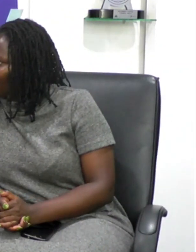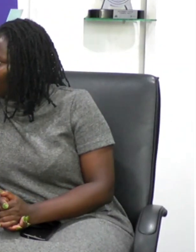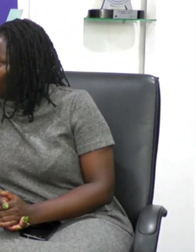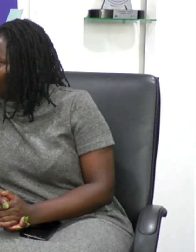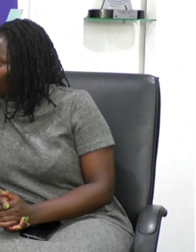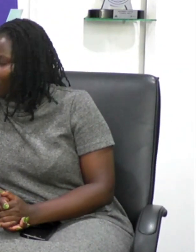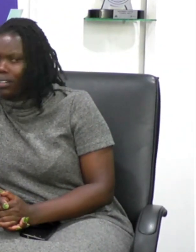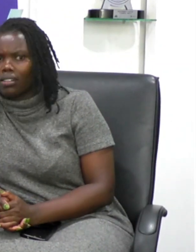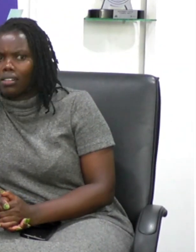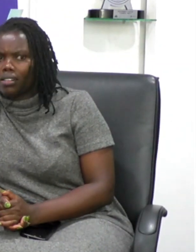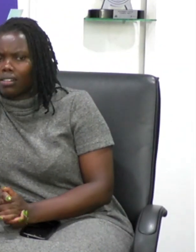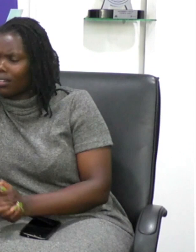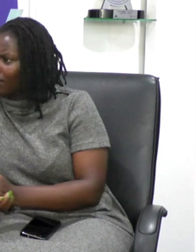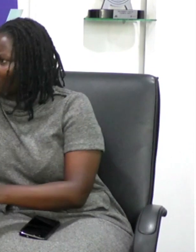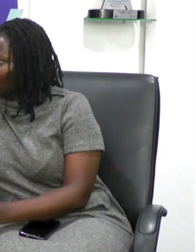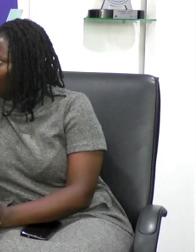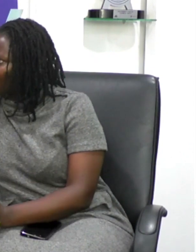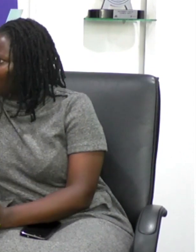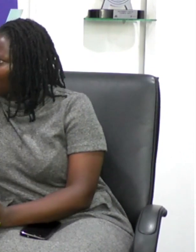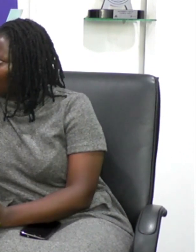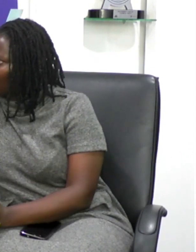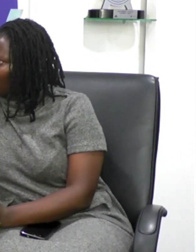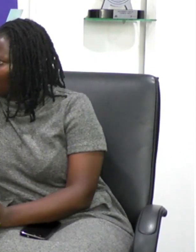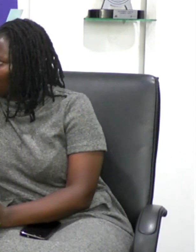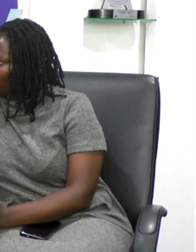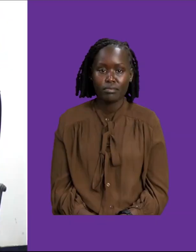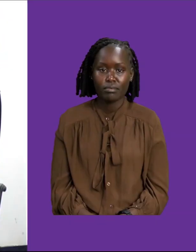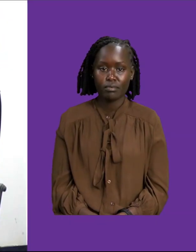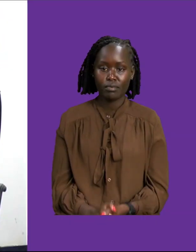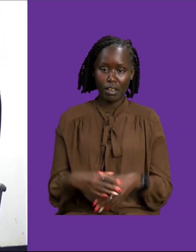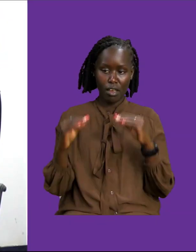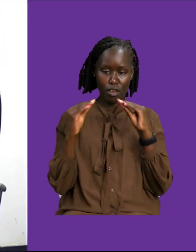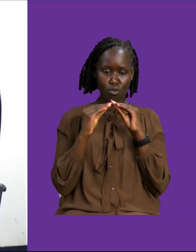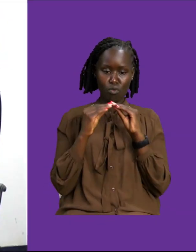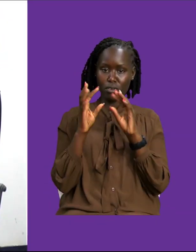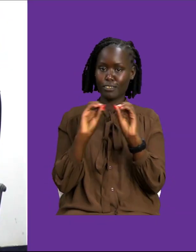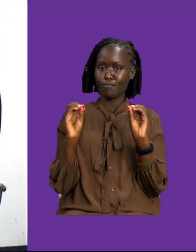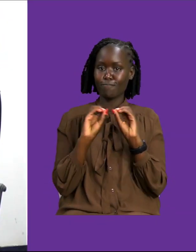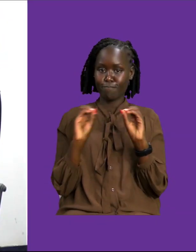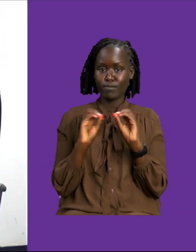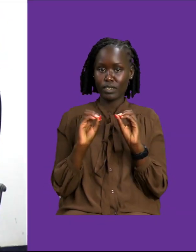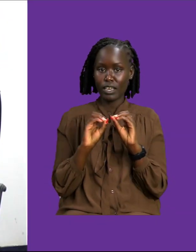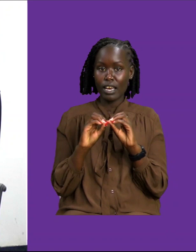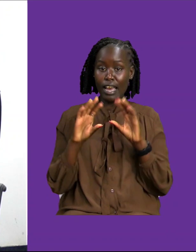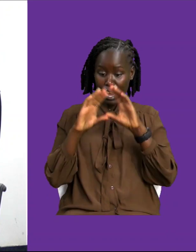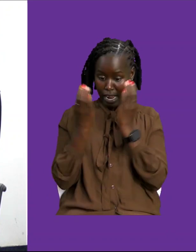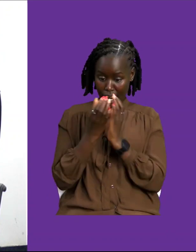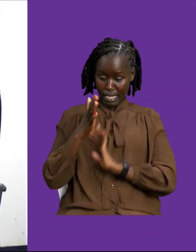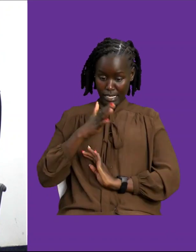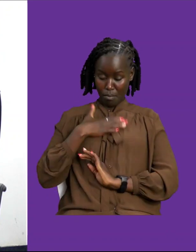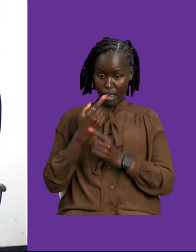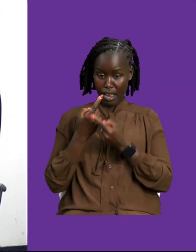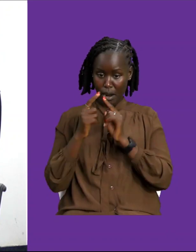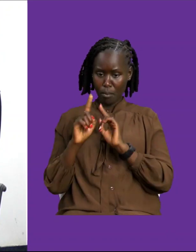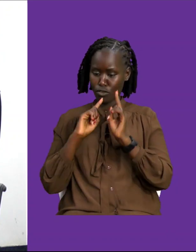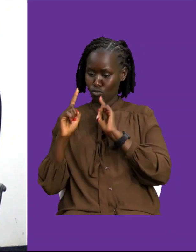you are pleasing, where was your ex? I don't met her at that moment. She was in my class, but I